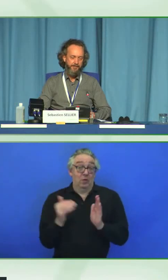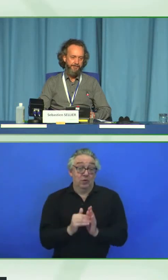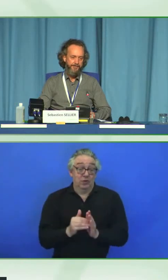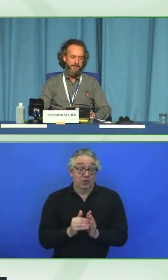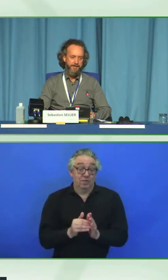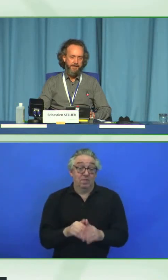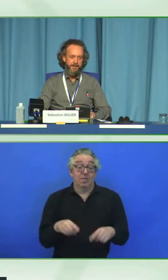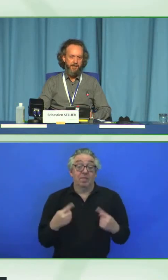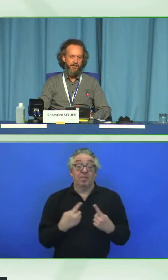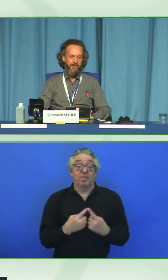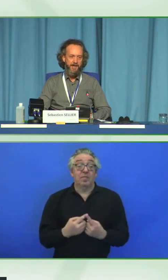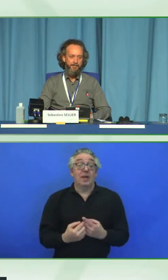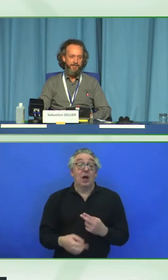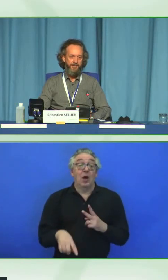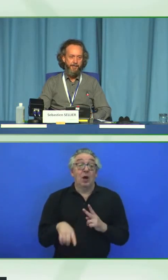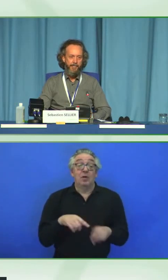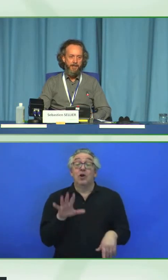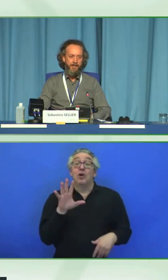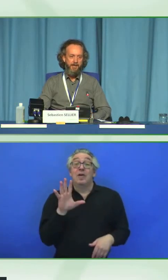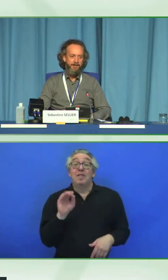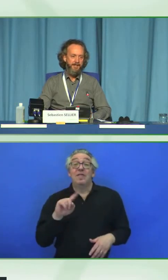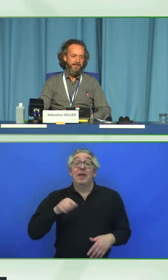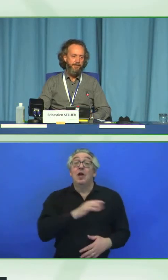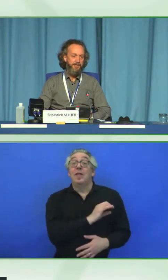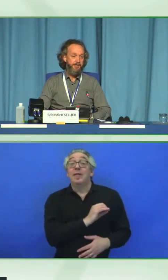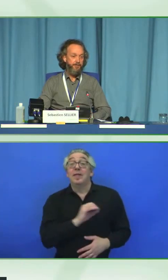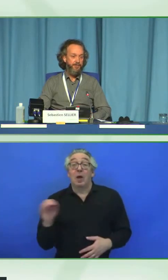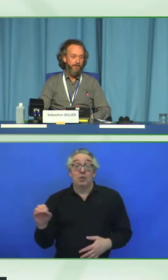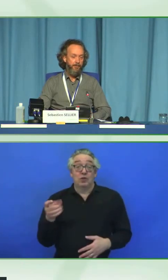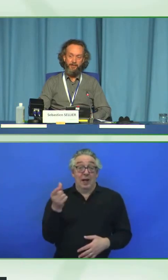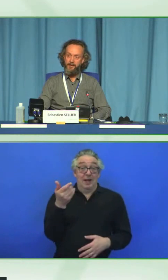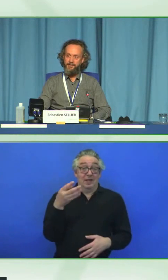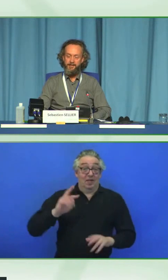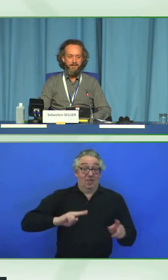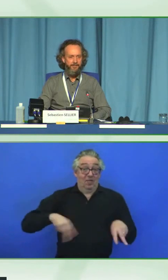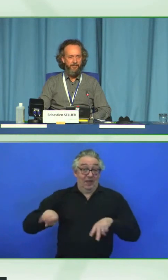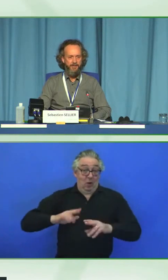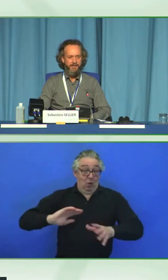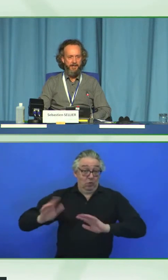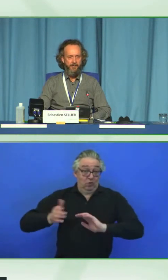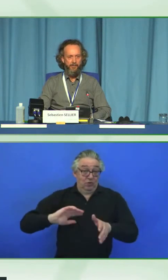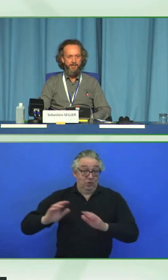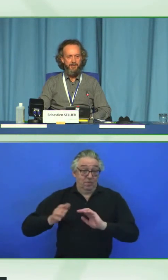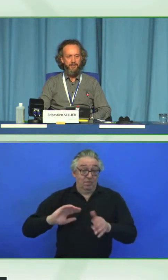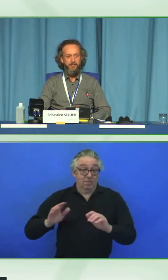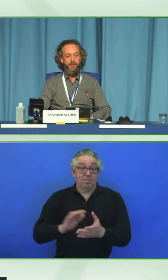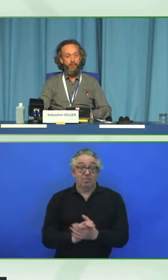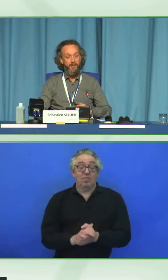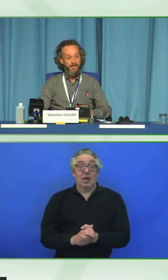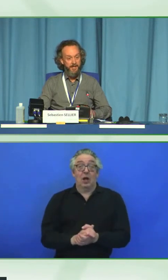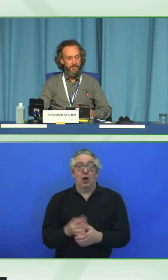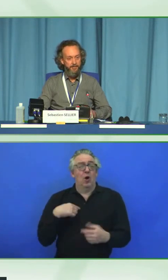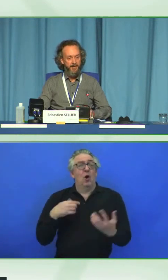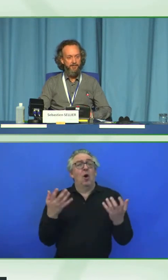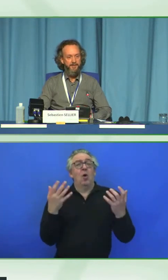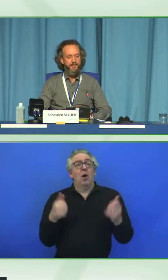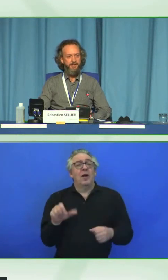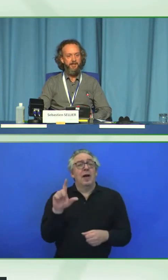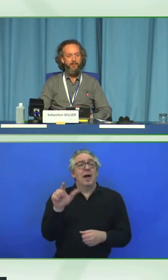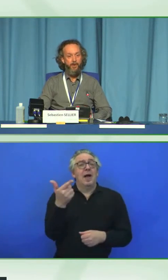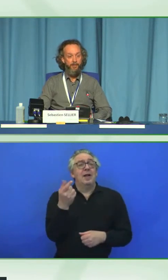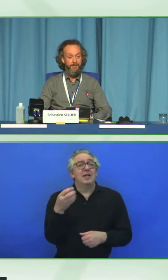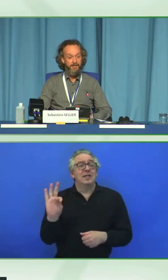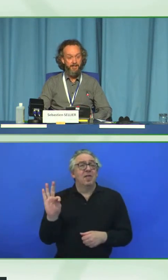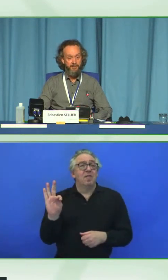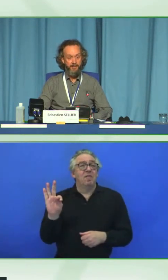website and on the app. And our next step is to double the content in French Sign Language, to redesign the back